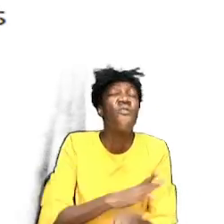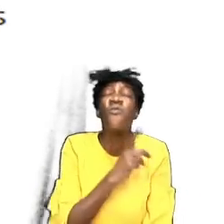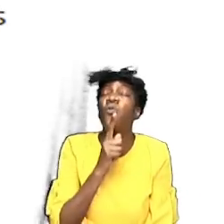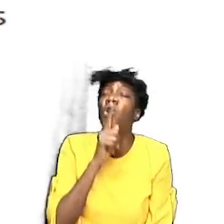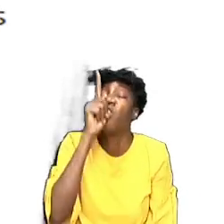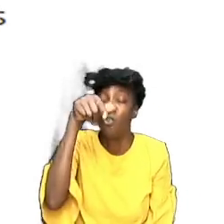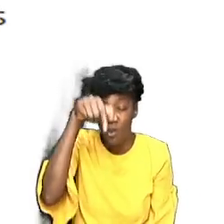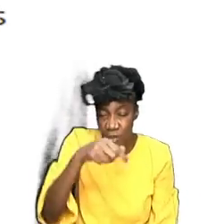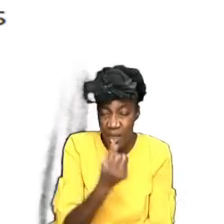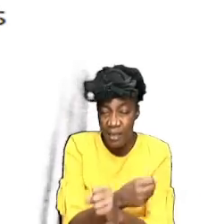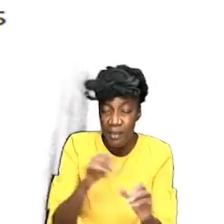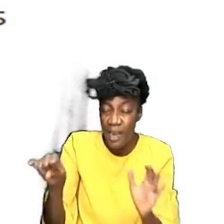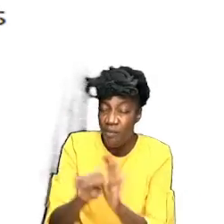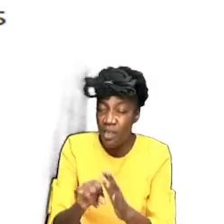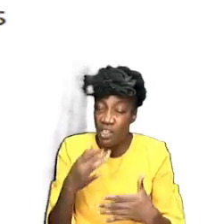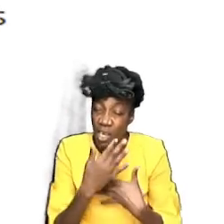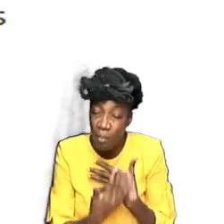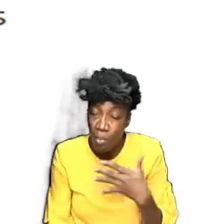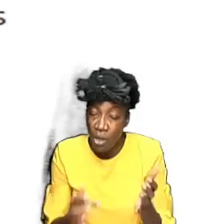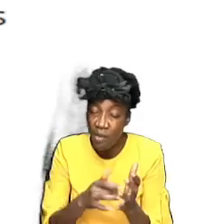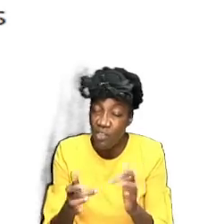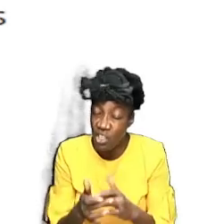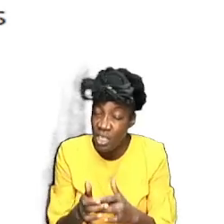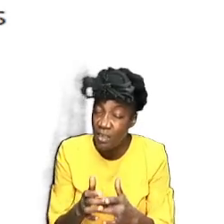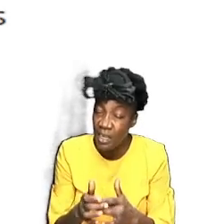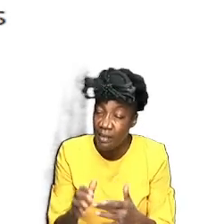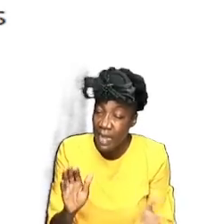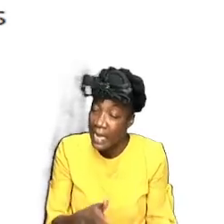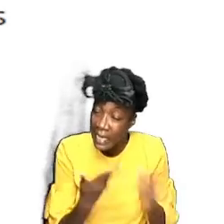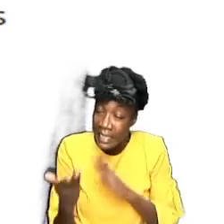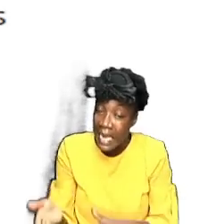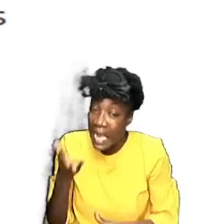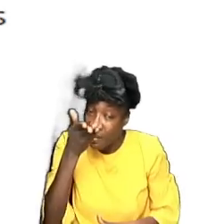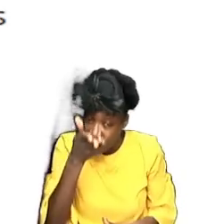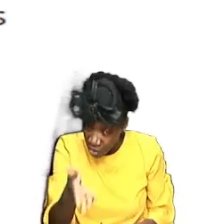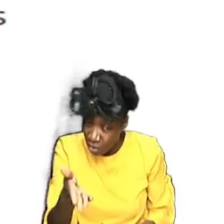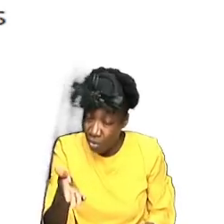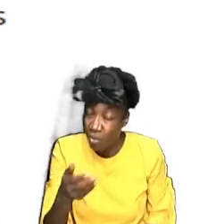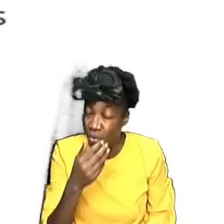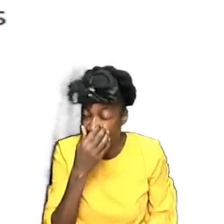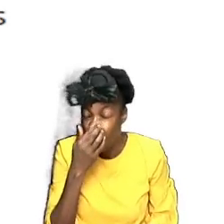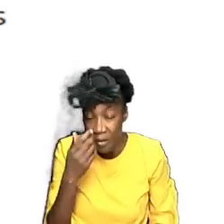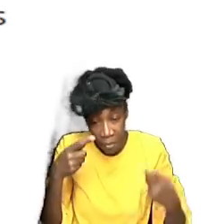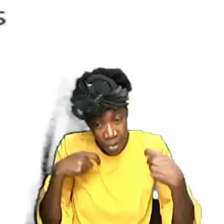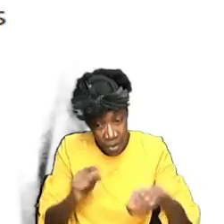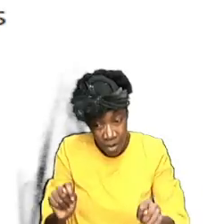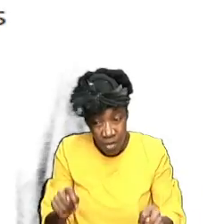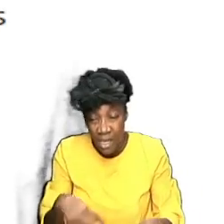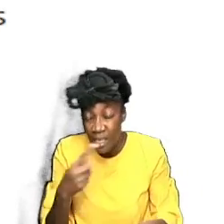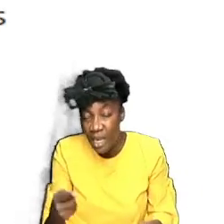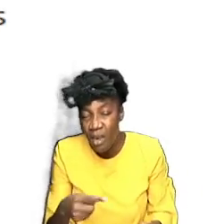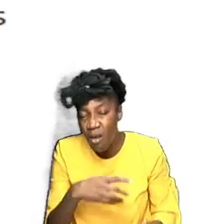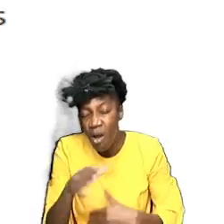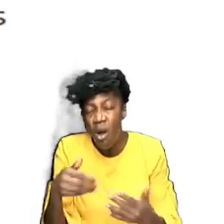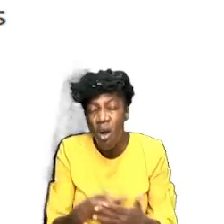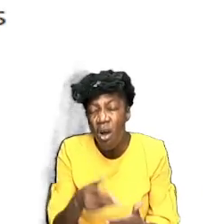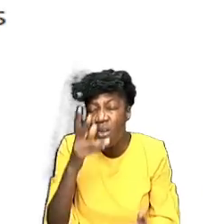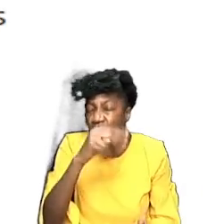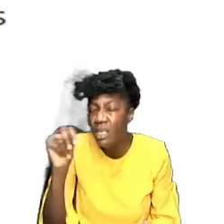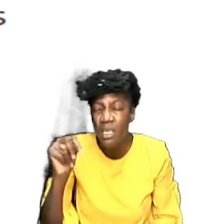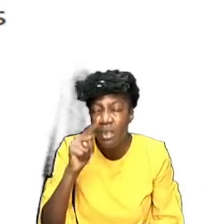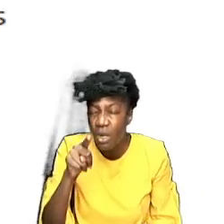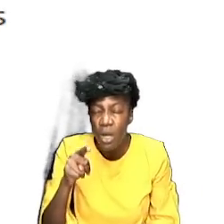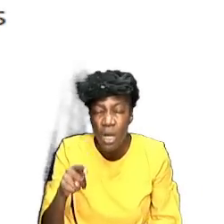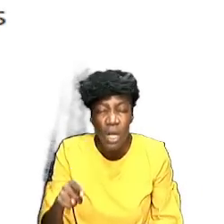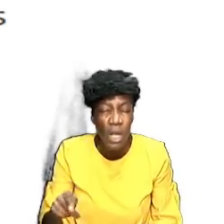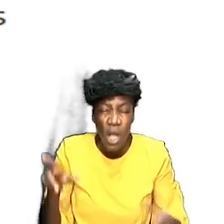in the blood of Jesus Christ, in the fact that Jesus died on the cross for you, when he tries to sting you, all you need to do is to look at that brass